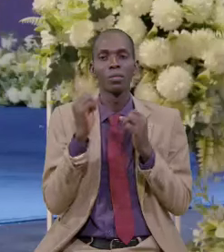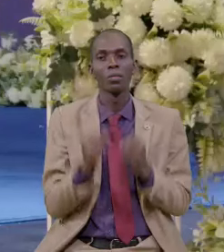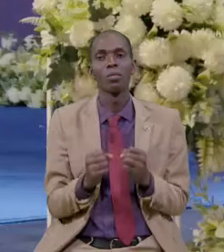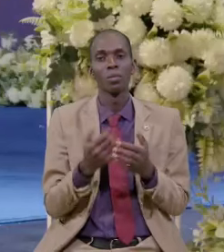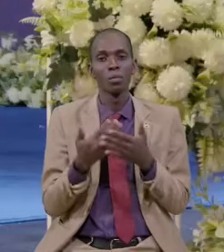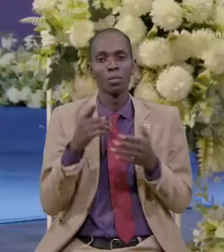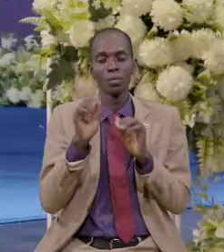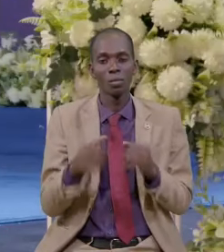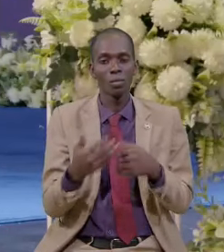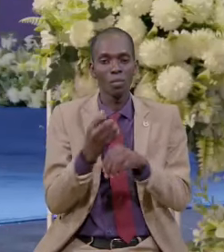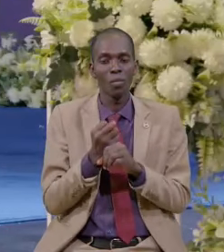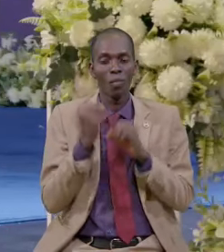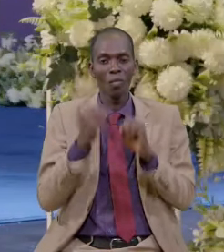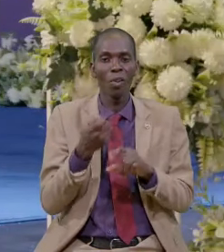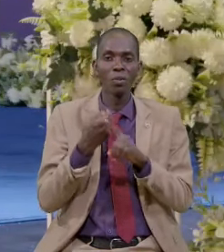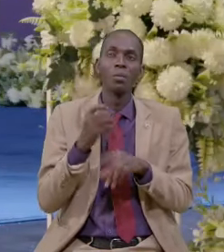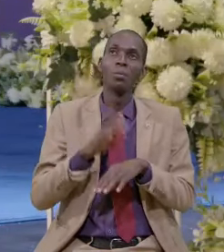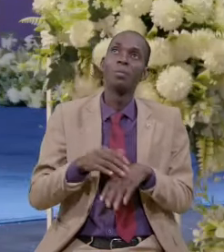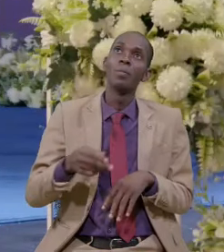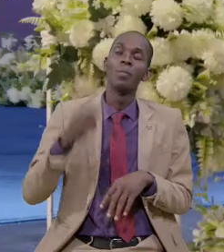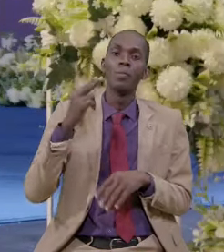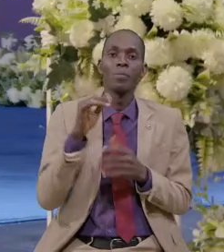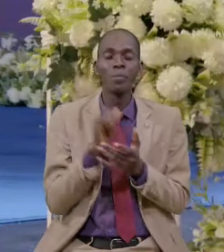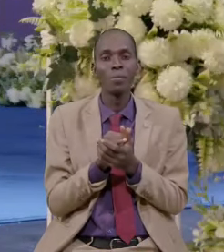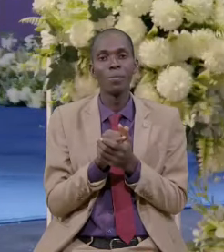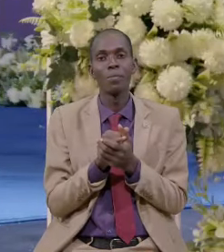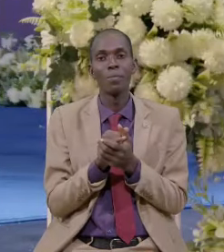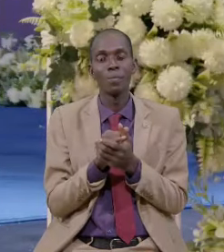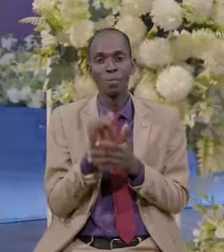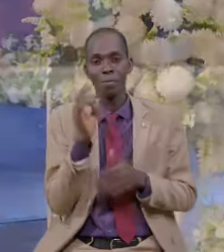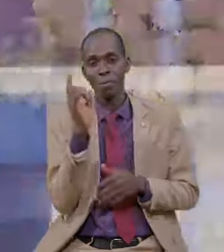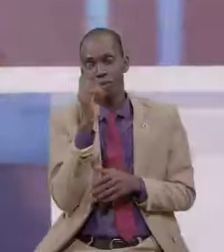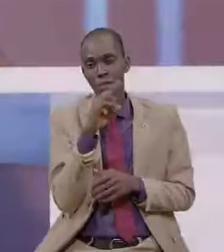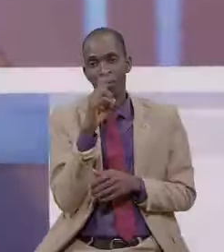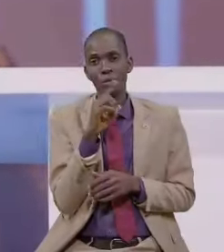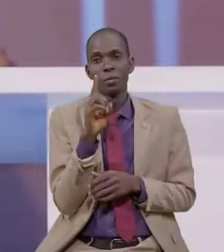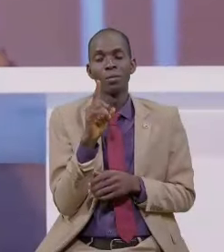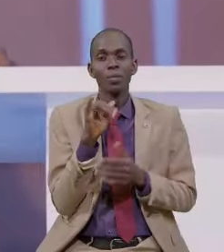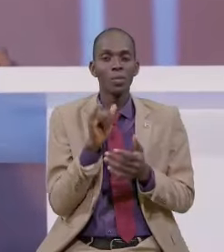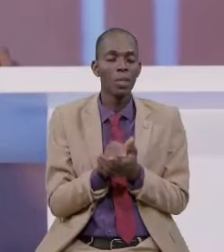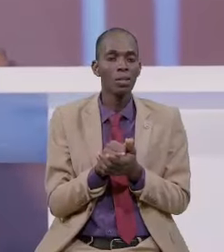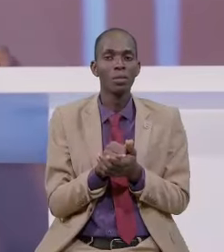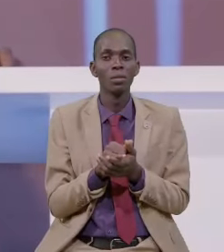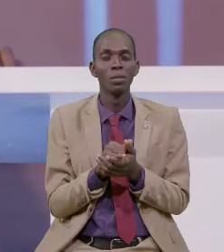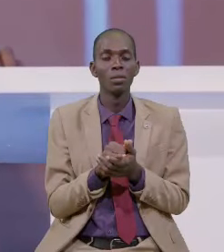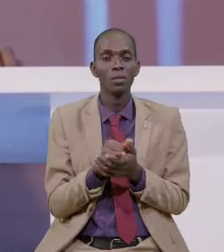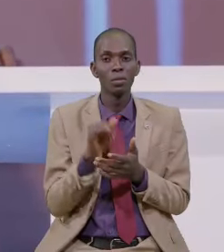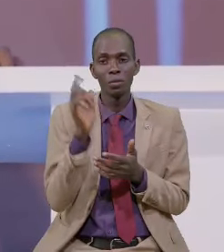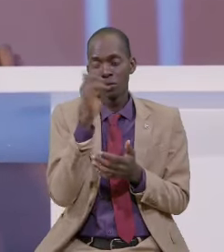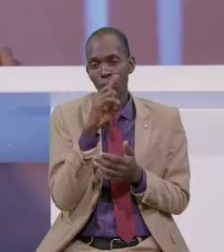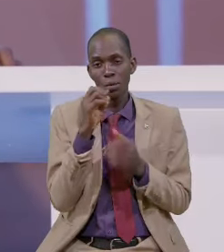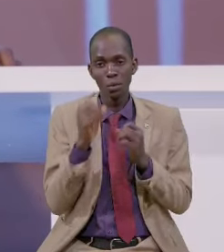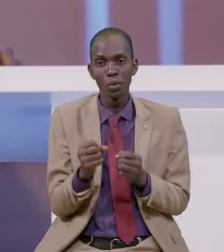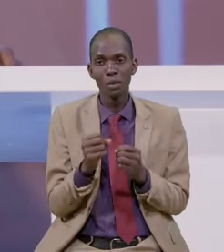have power from on high, that fake one, that damning one, you have to